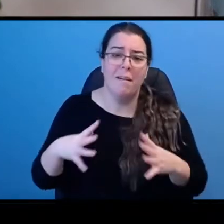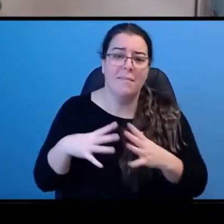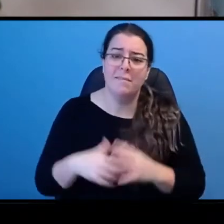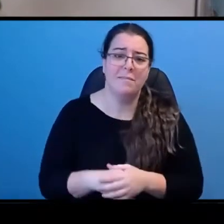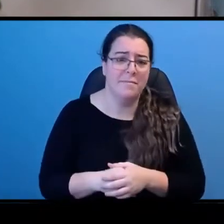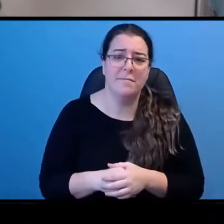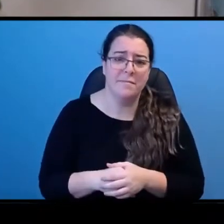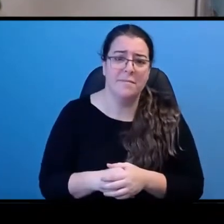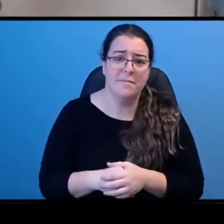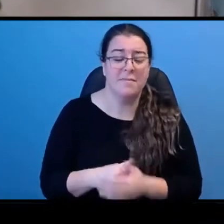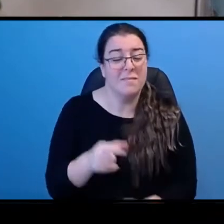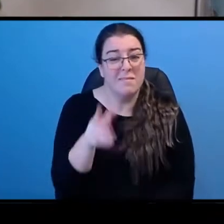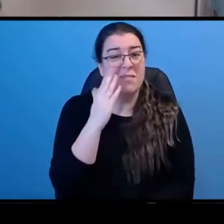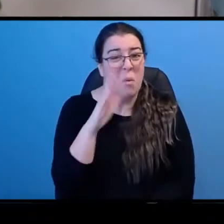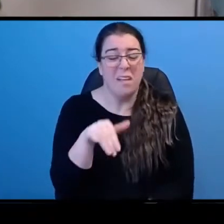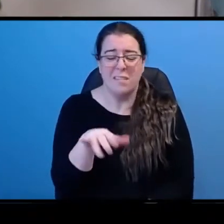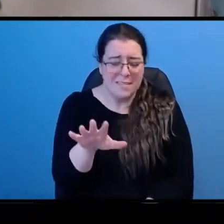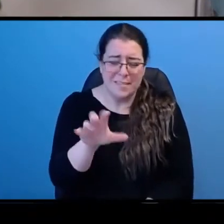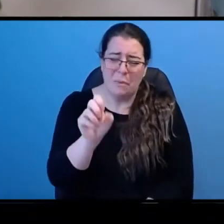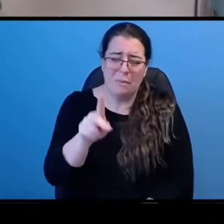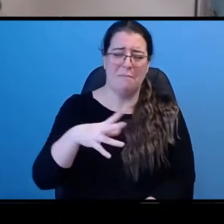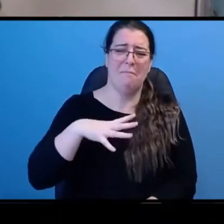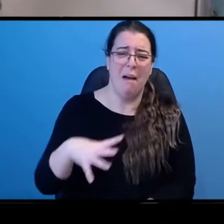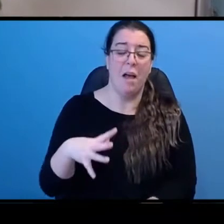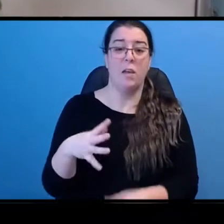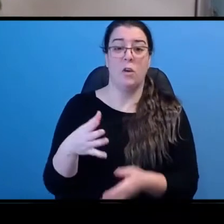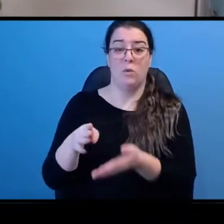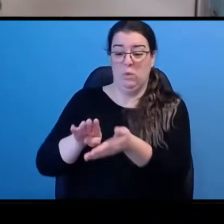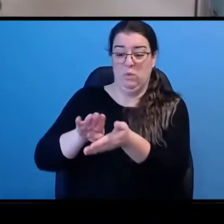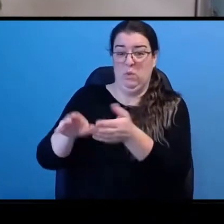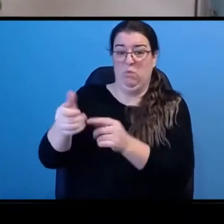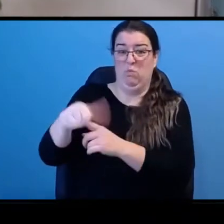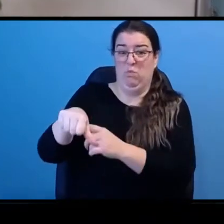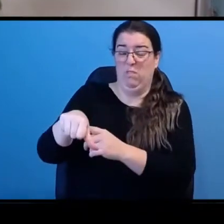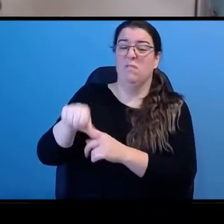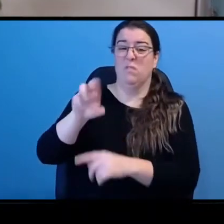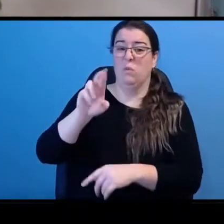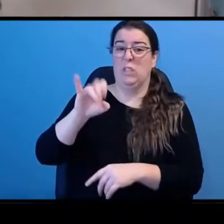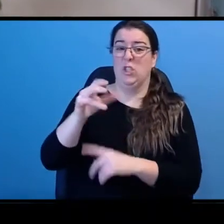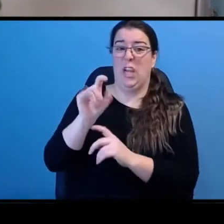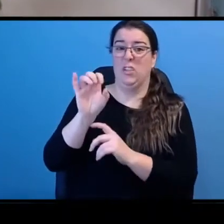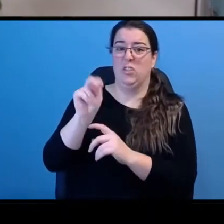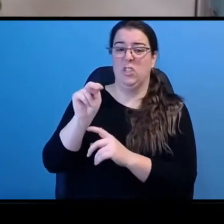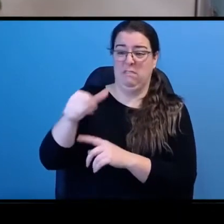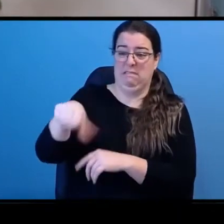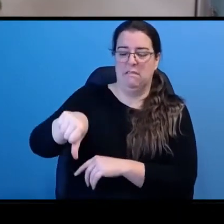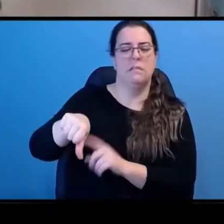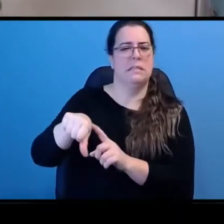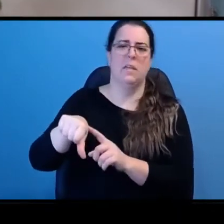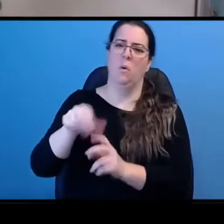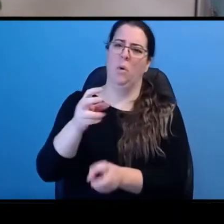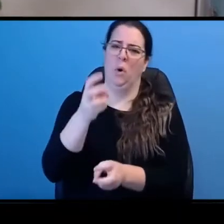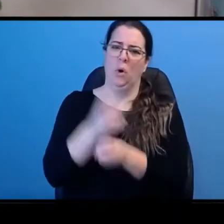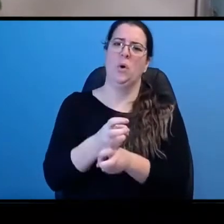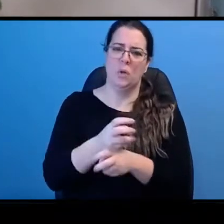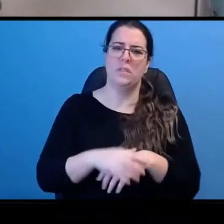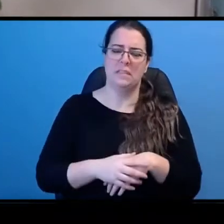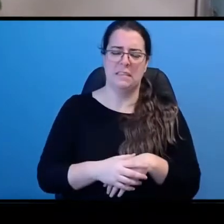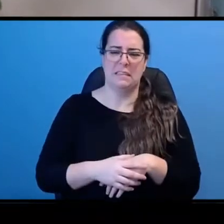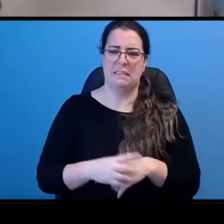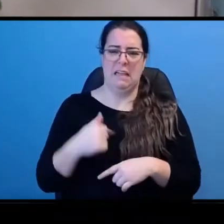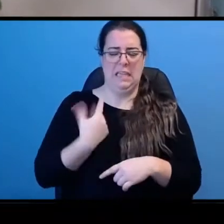knowing, that rejection is really hard. I really struggle with rejection a lot, and I know that that's like a part of